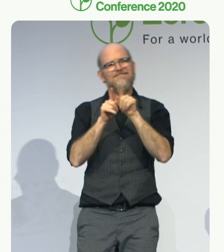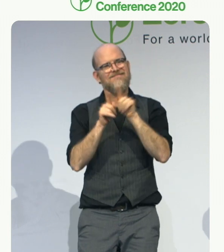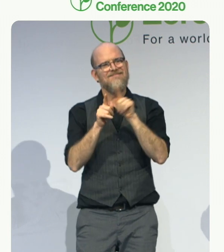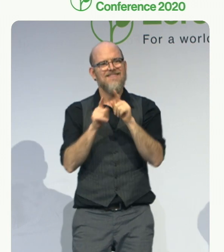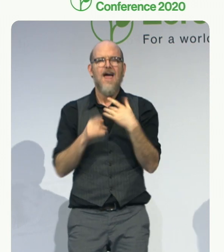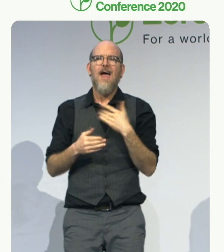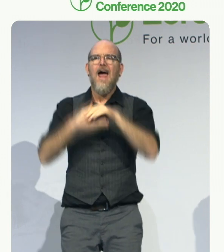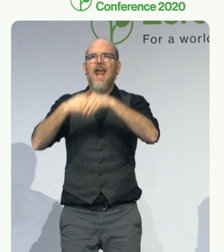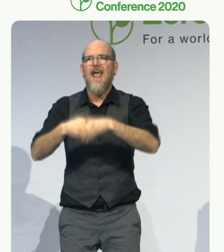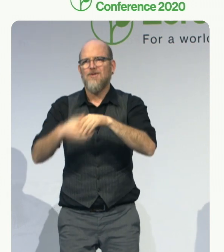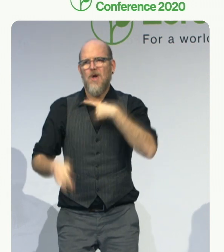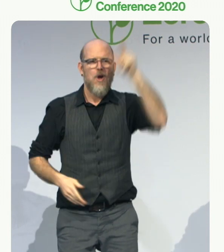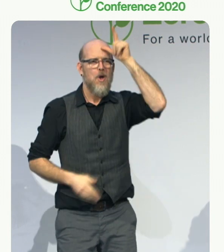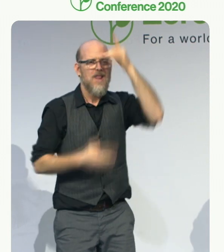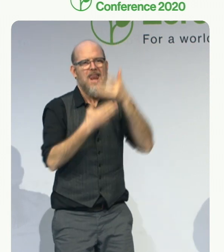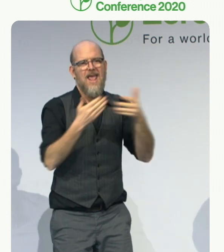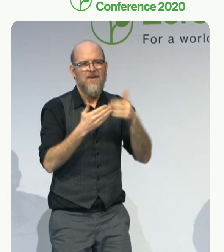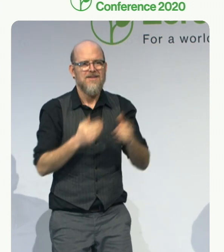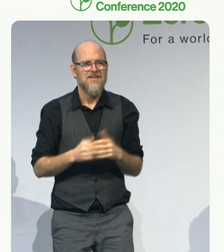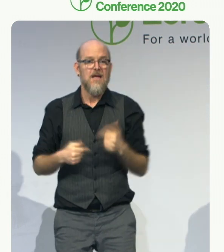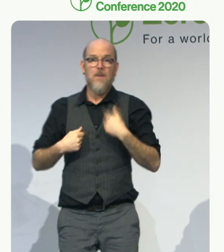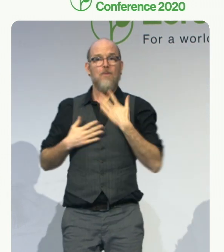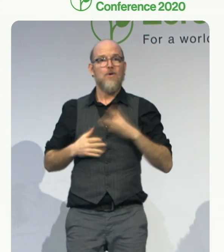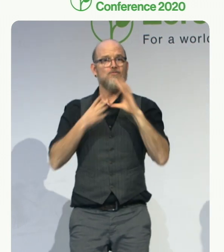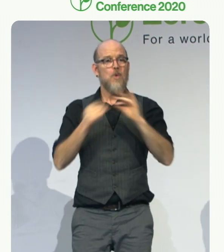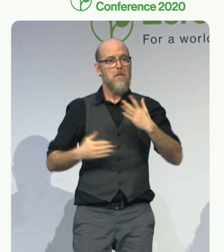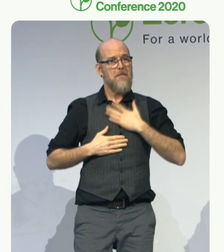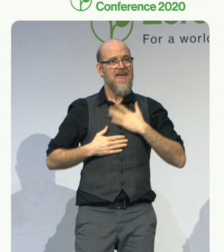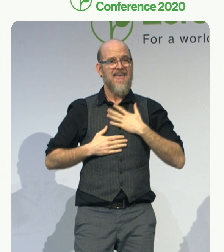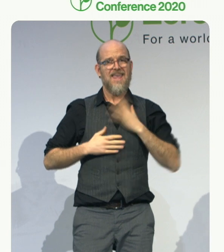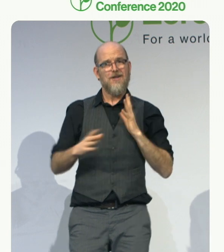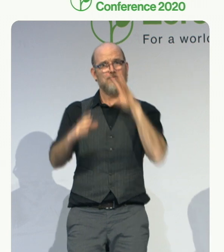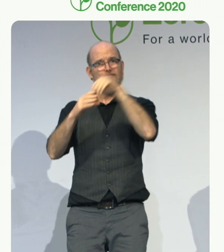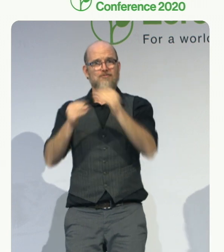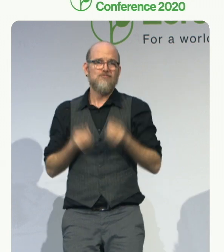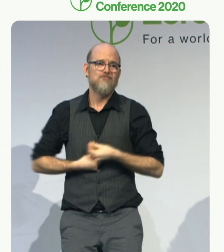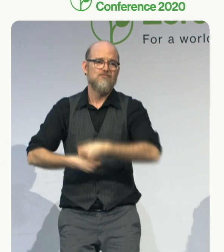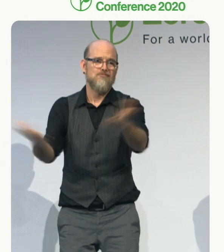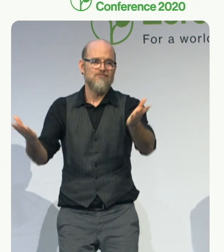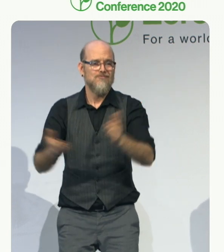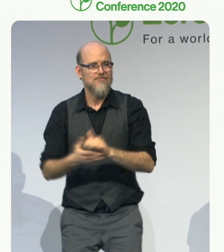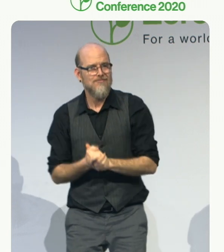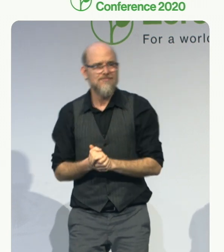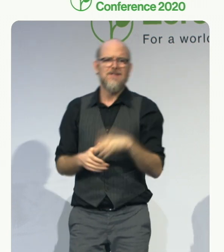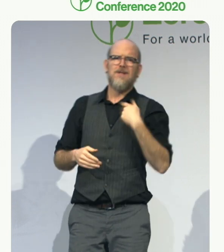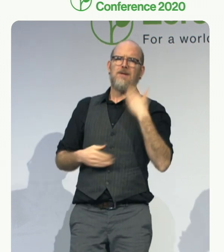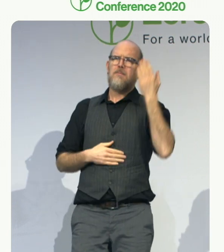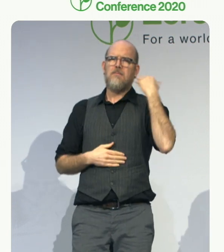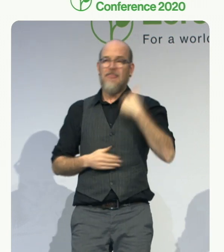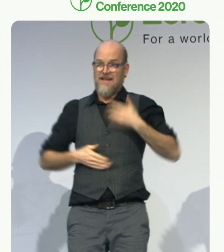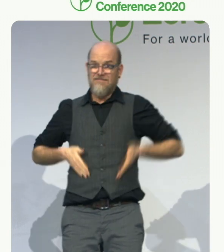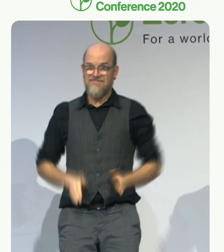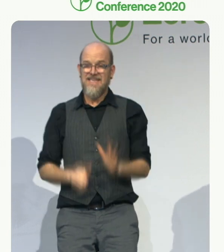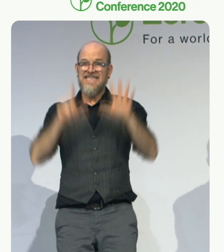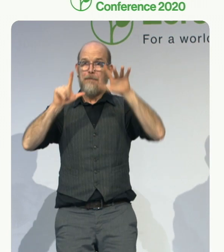story in inclusive education. I was born 2 months premature on the 14th of February 1978 And on